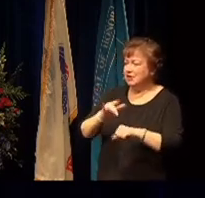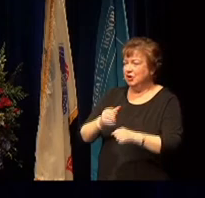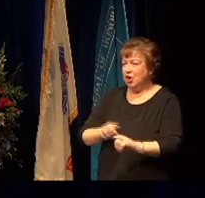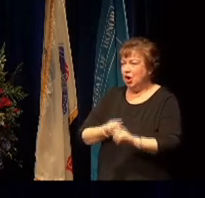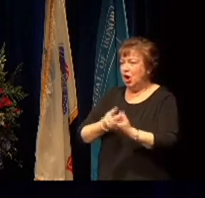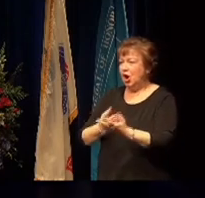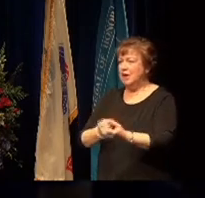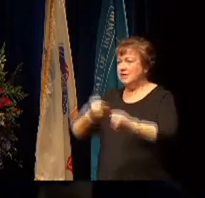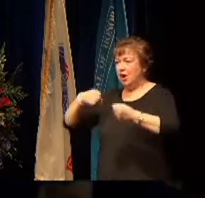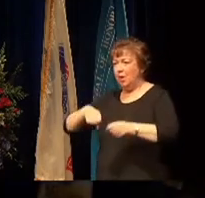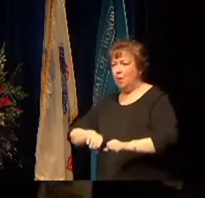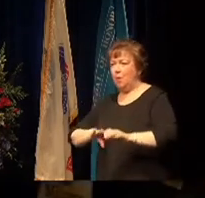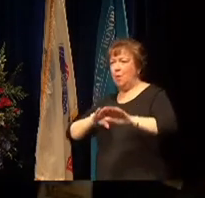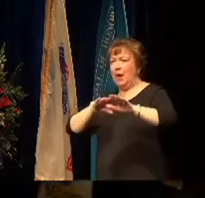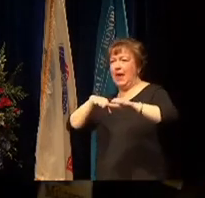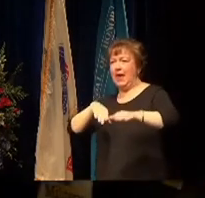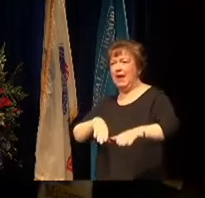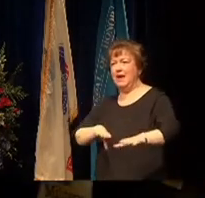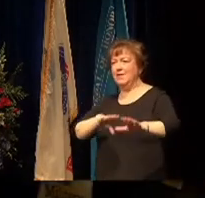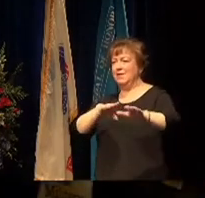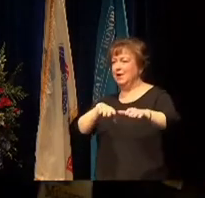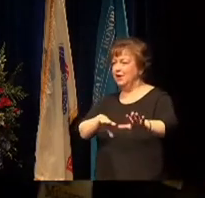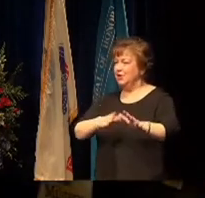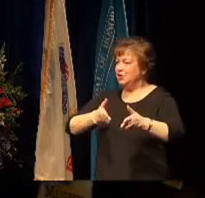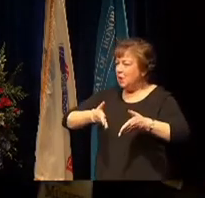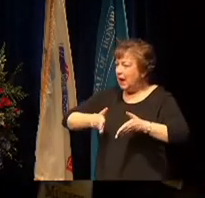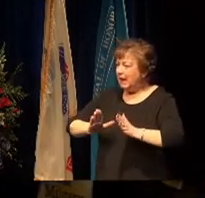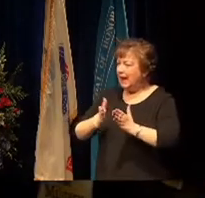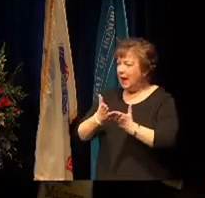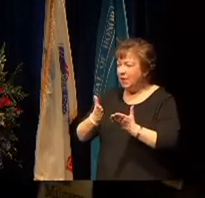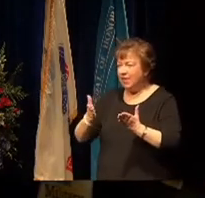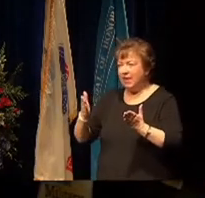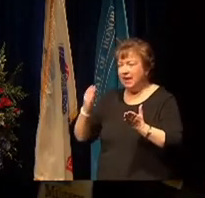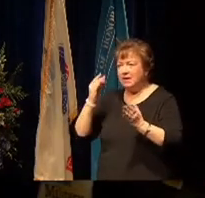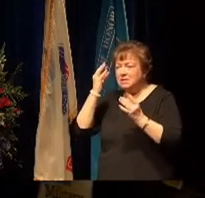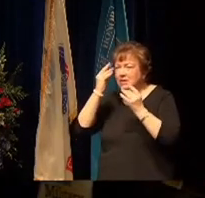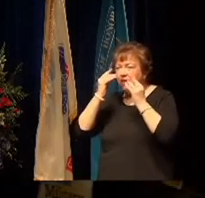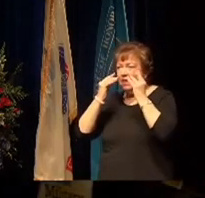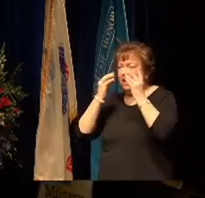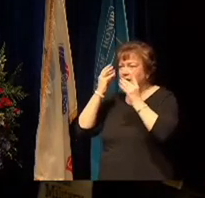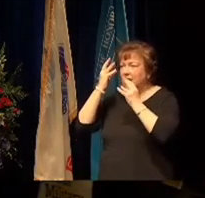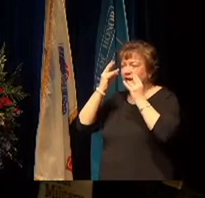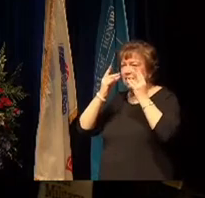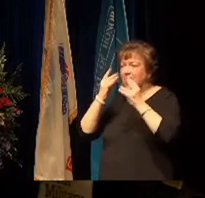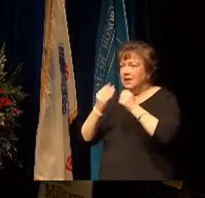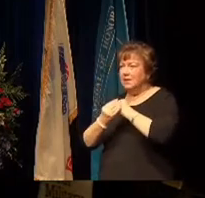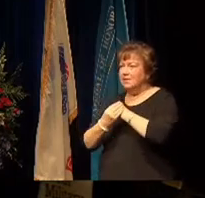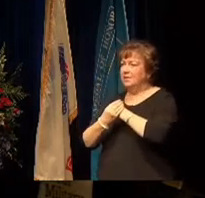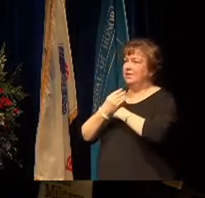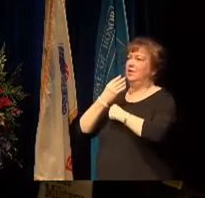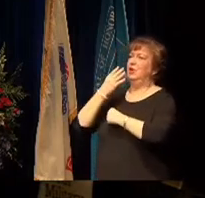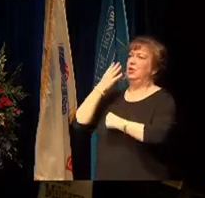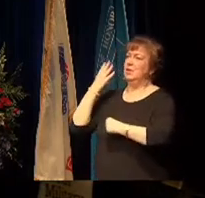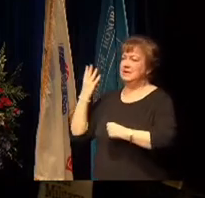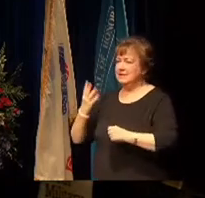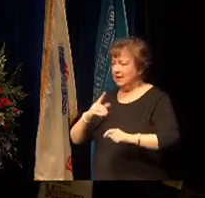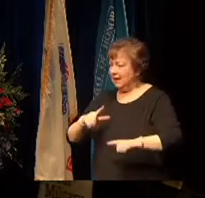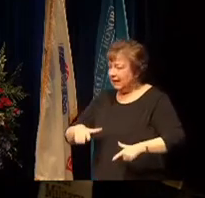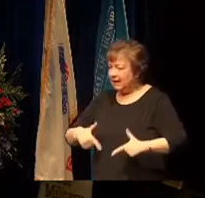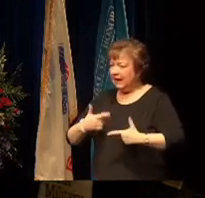to allow things to come into our hearts and minds that made us think. He was a source of